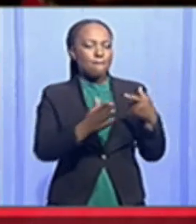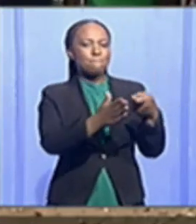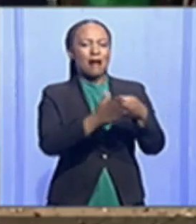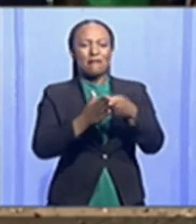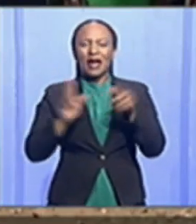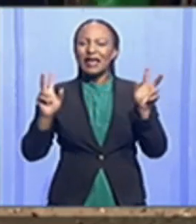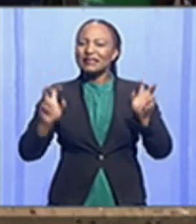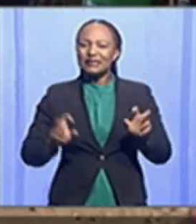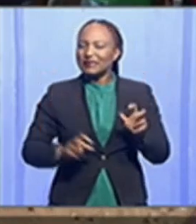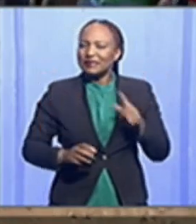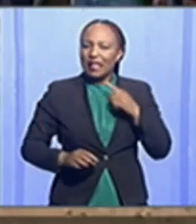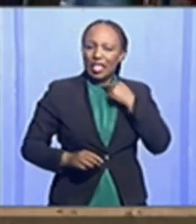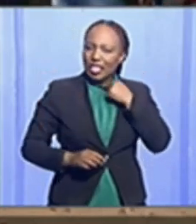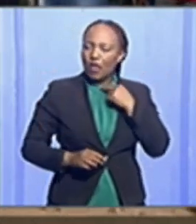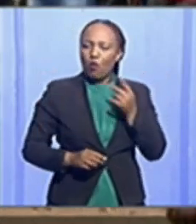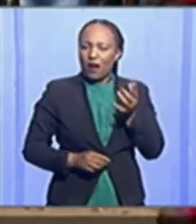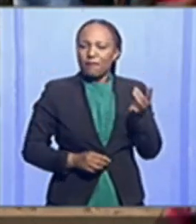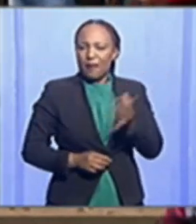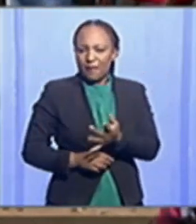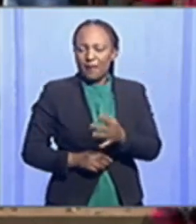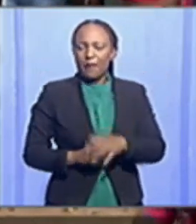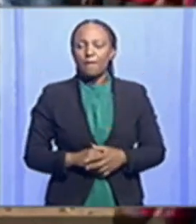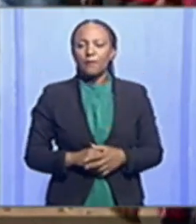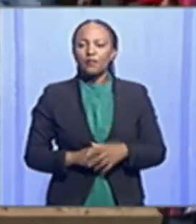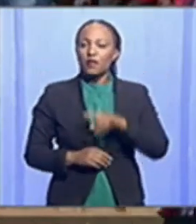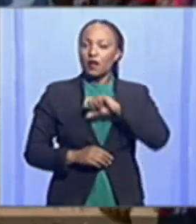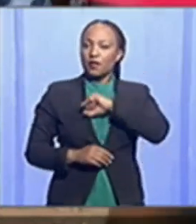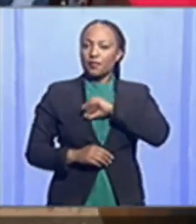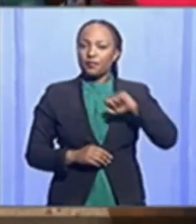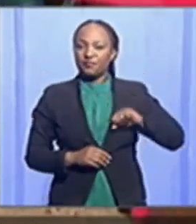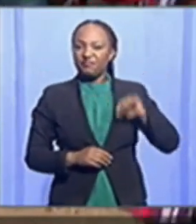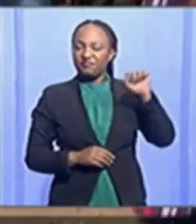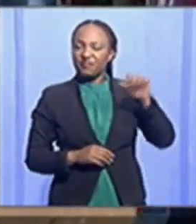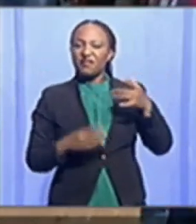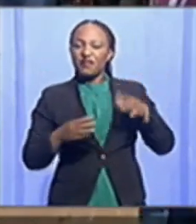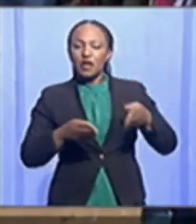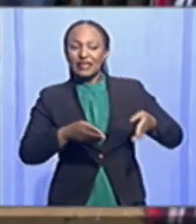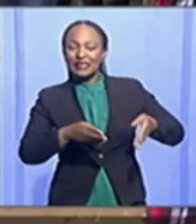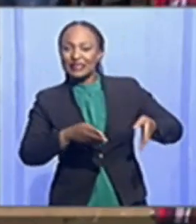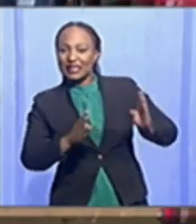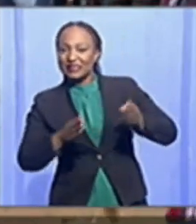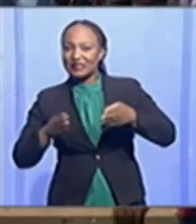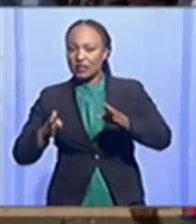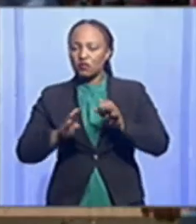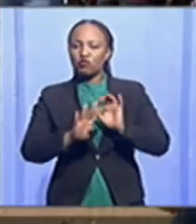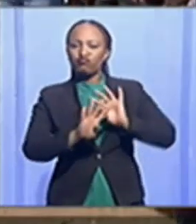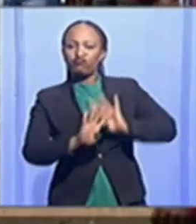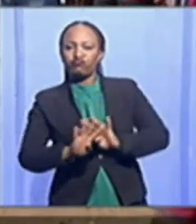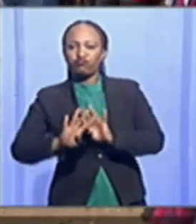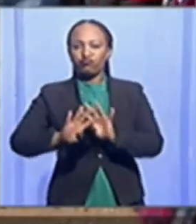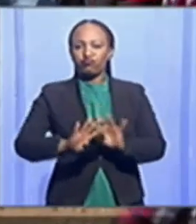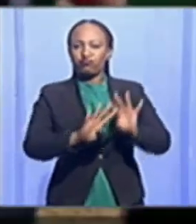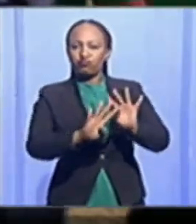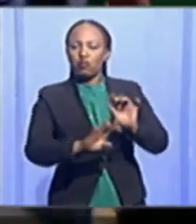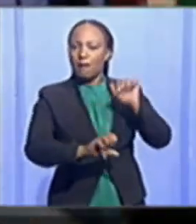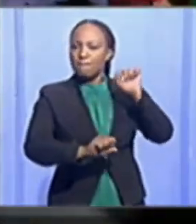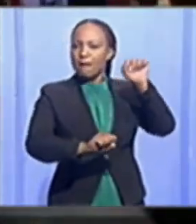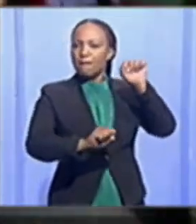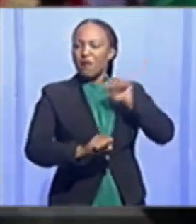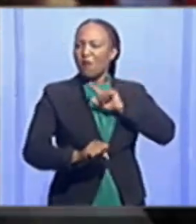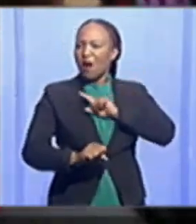electricity. COSATU e hlwile e hwibiditše mebila ka megwanto ya motlalanaga kgahlanong le tlhokego ya mešomo le theko ya godimo